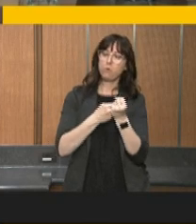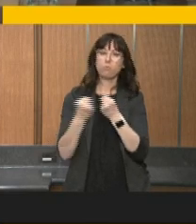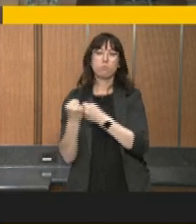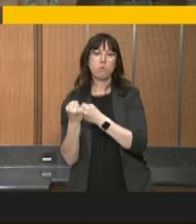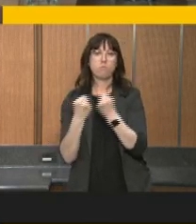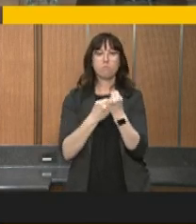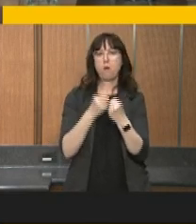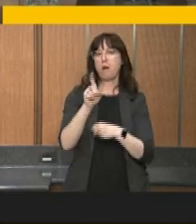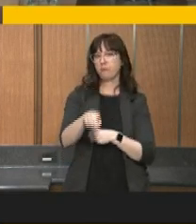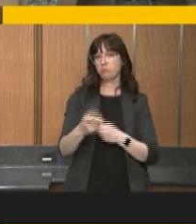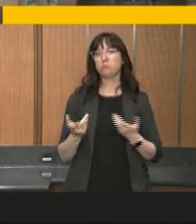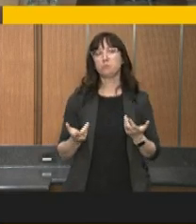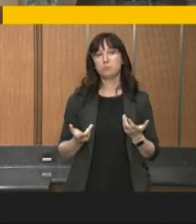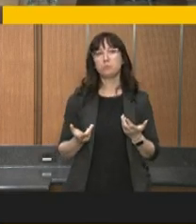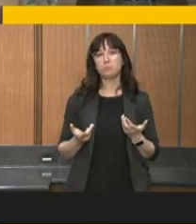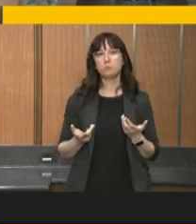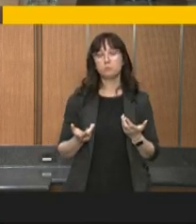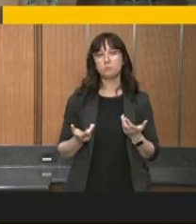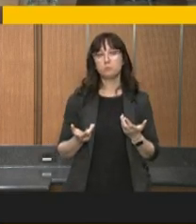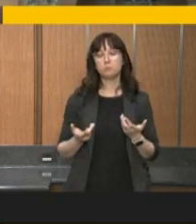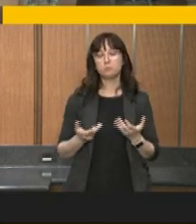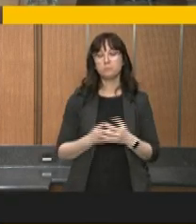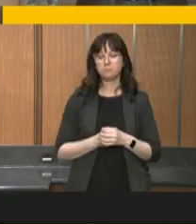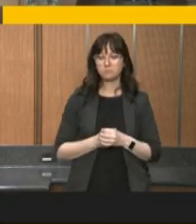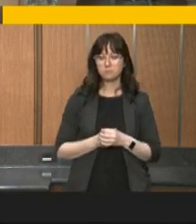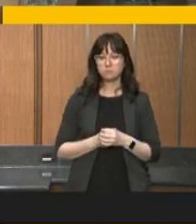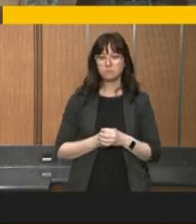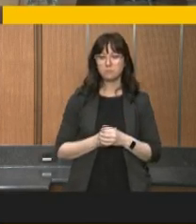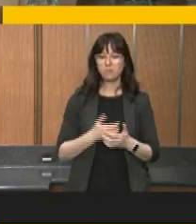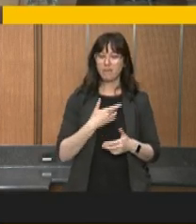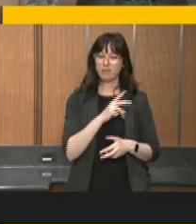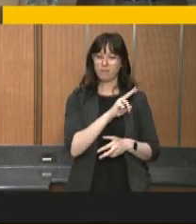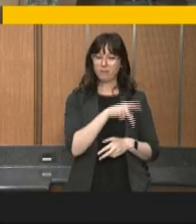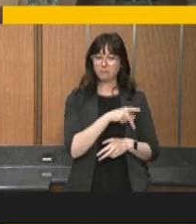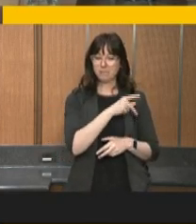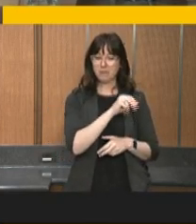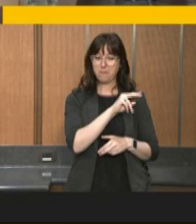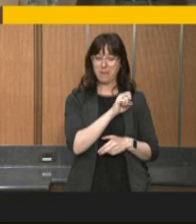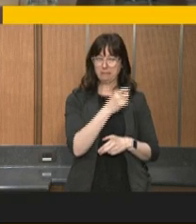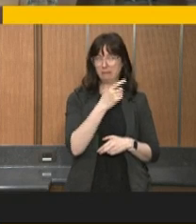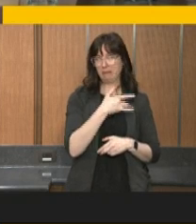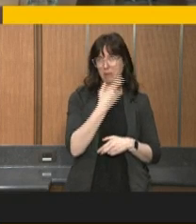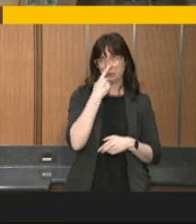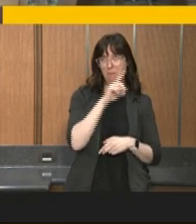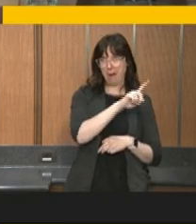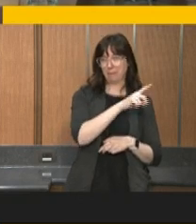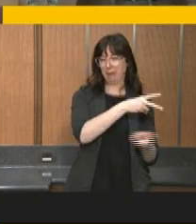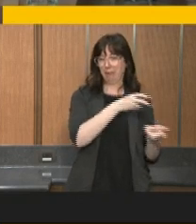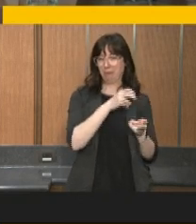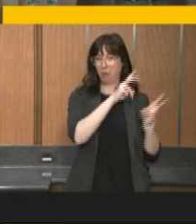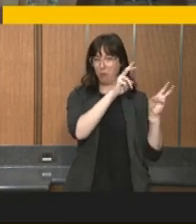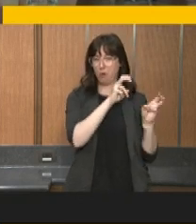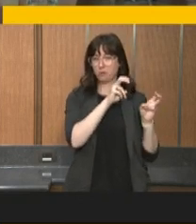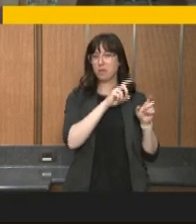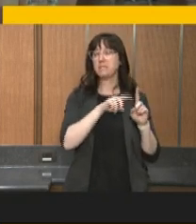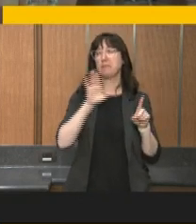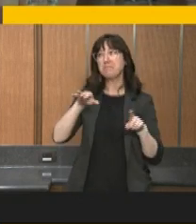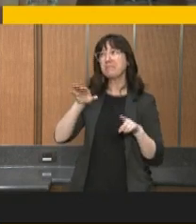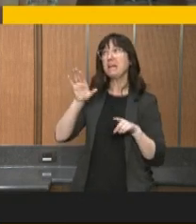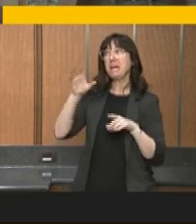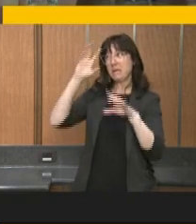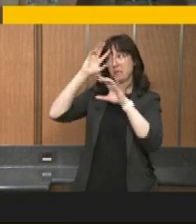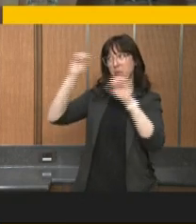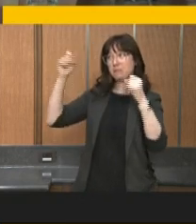know, one of the things, I don't think Vice President Pence will mind if I say that, he said to me yesterday, look, the president is saying to